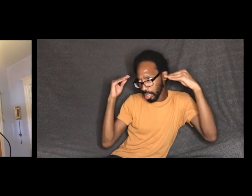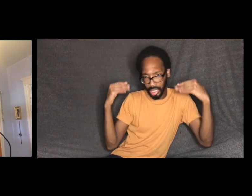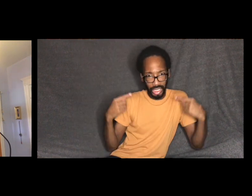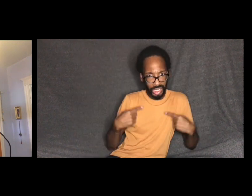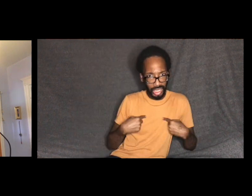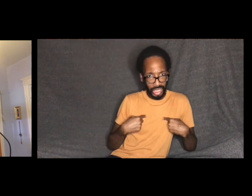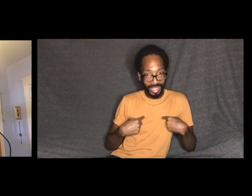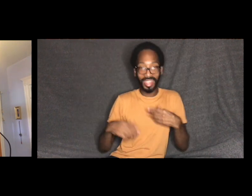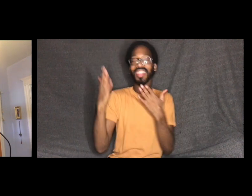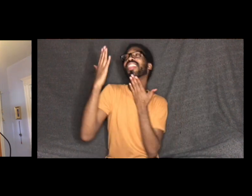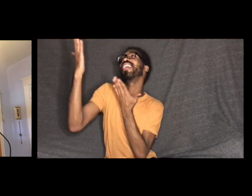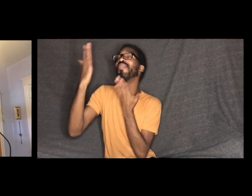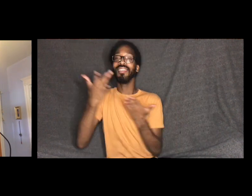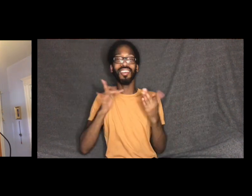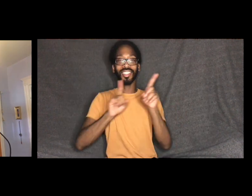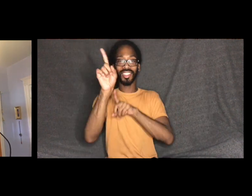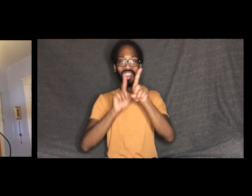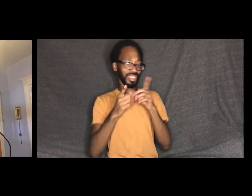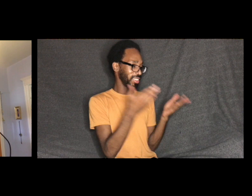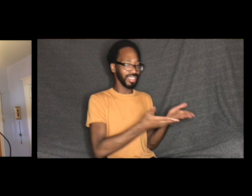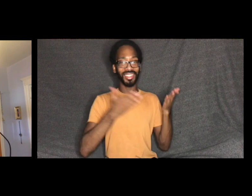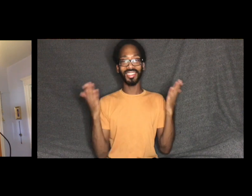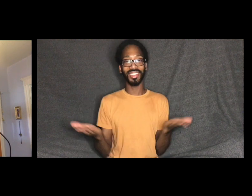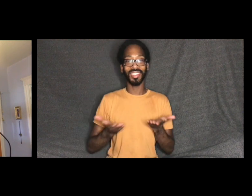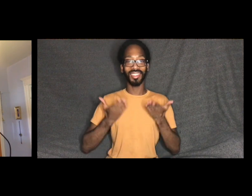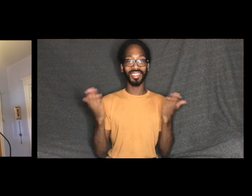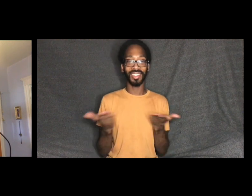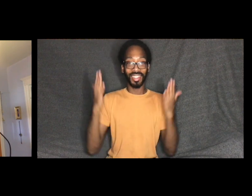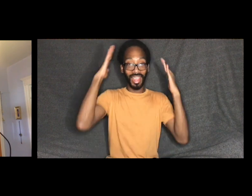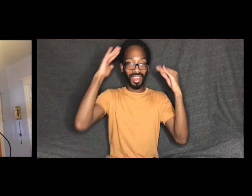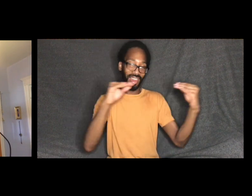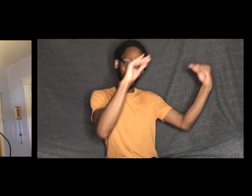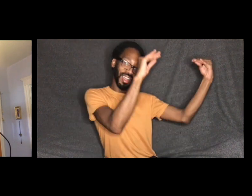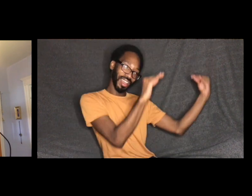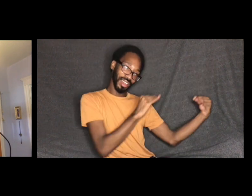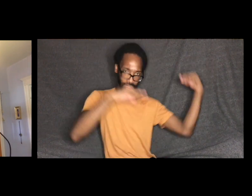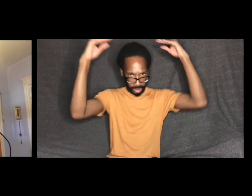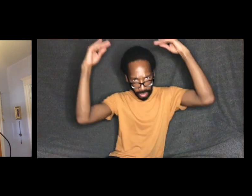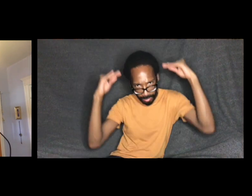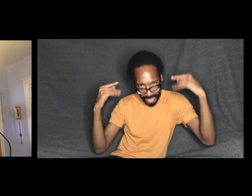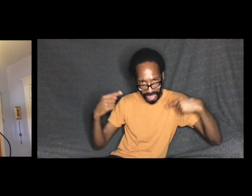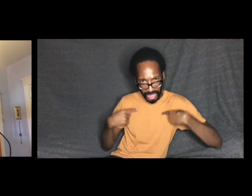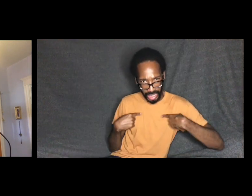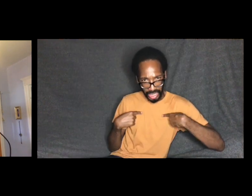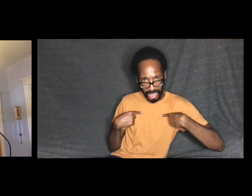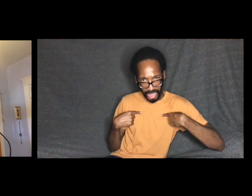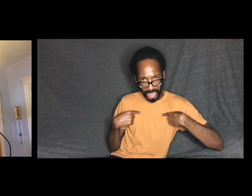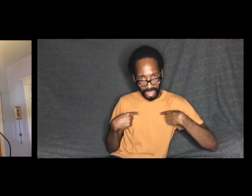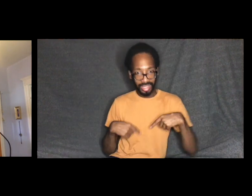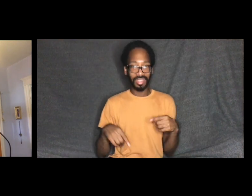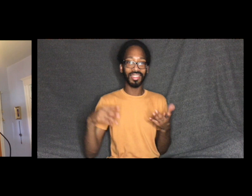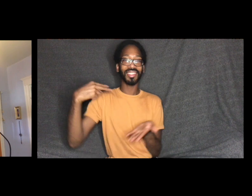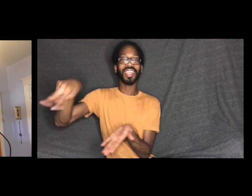that he exists. Oh goody, there's a party hat on my cat.